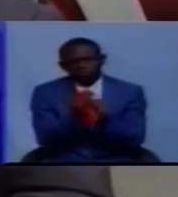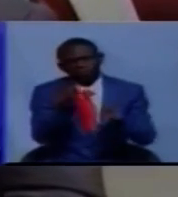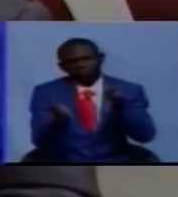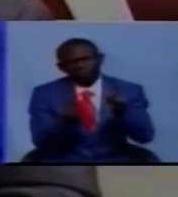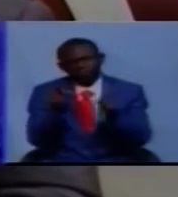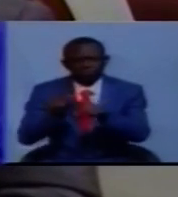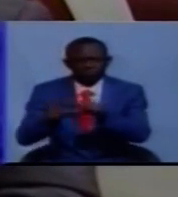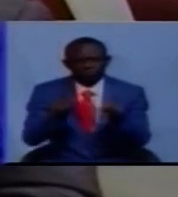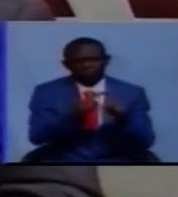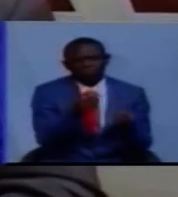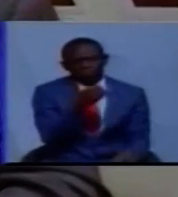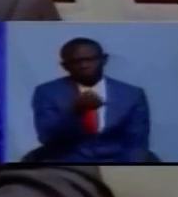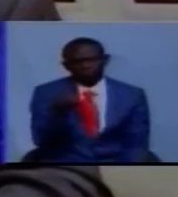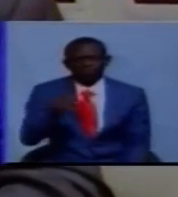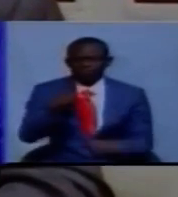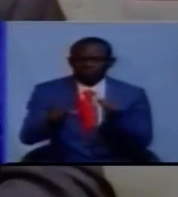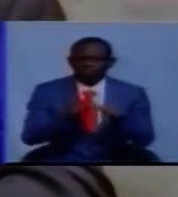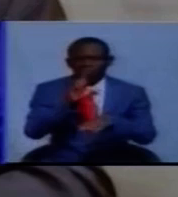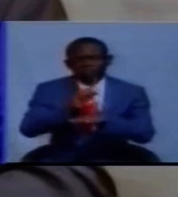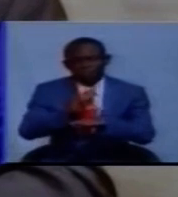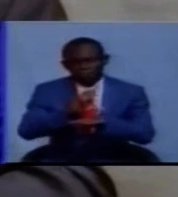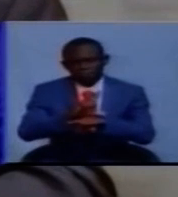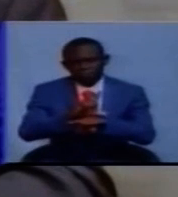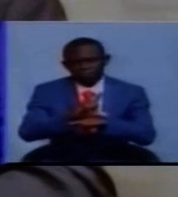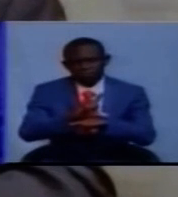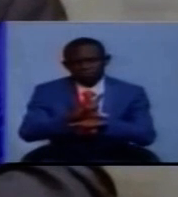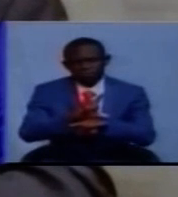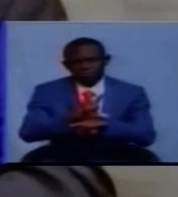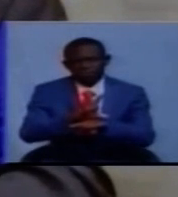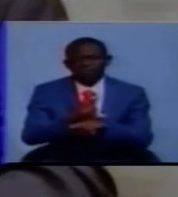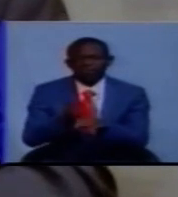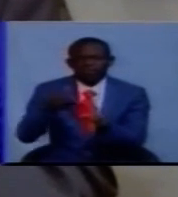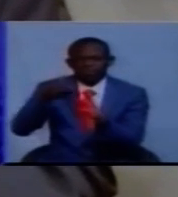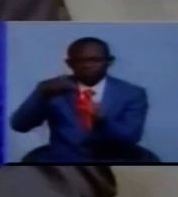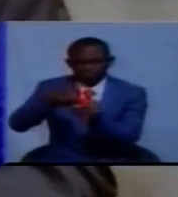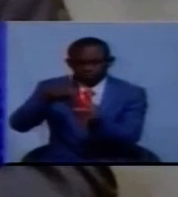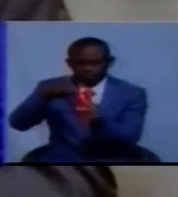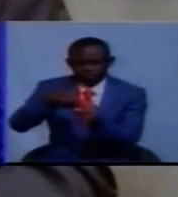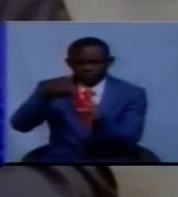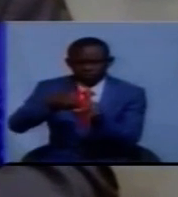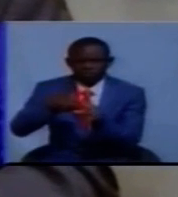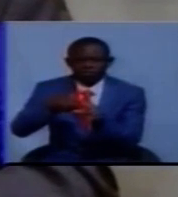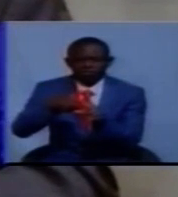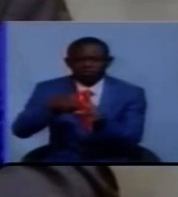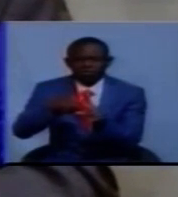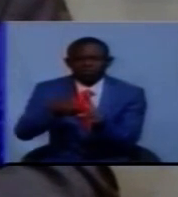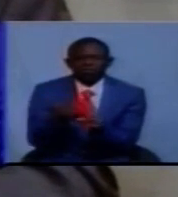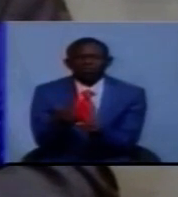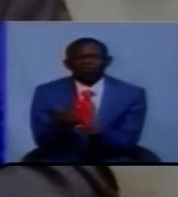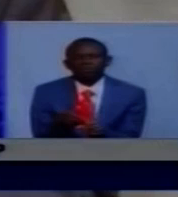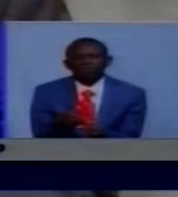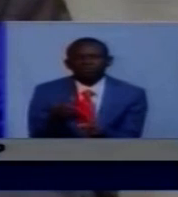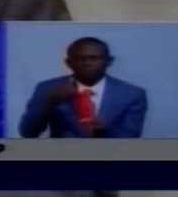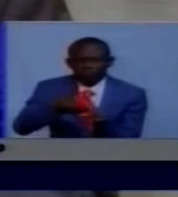issues pertaining to labor. On the tanker drivers, I think the